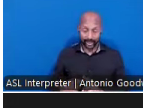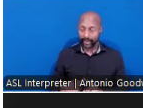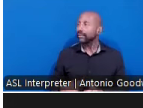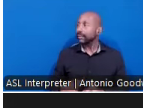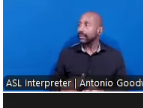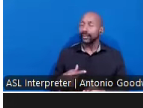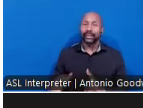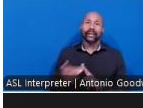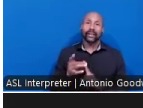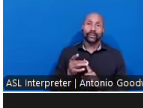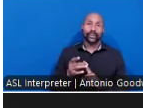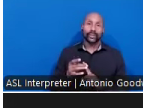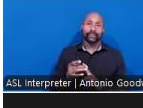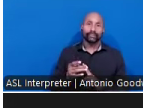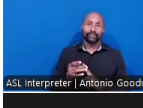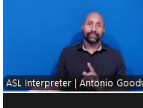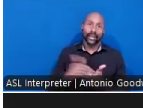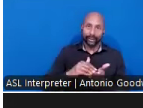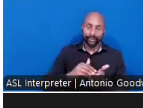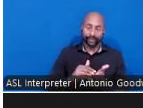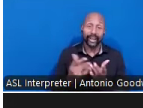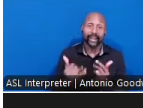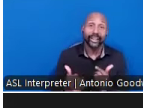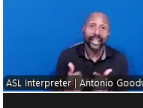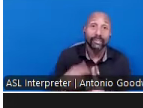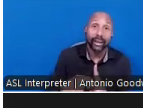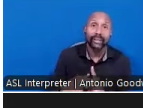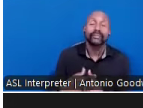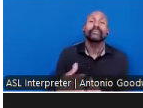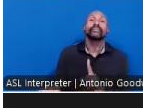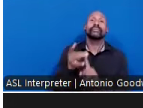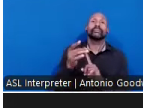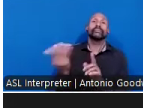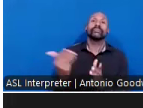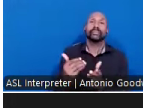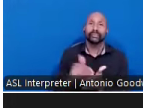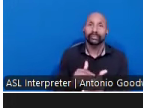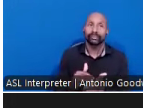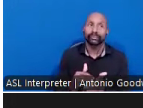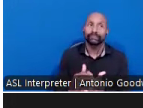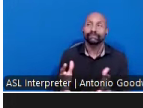month on the Oh, 4th. And so your comment about the